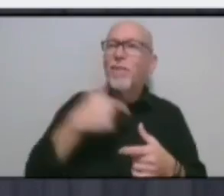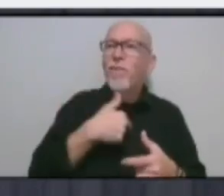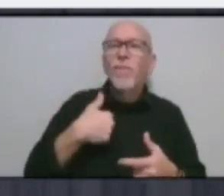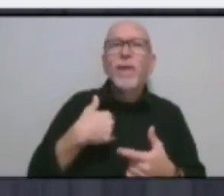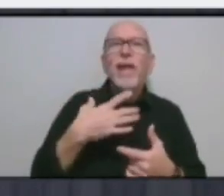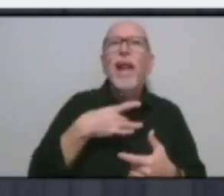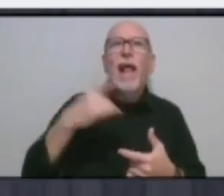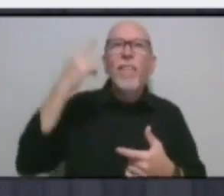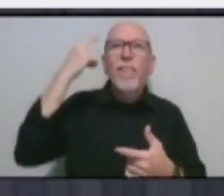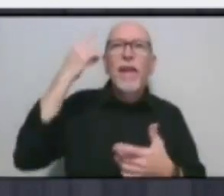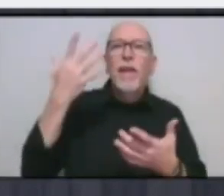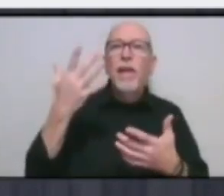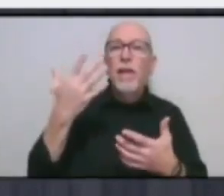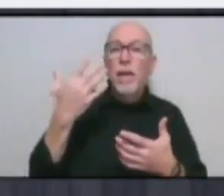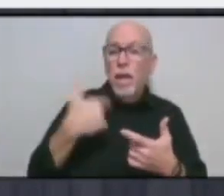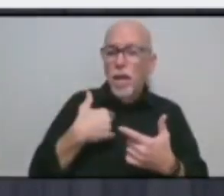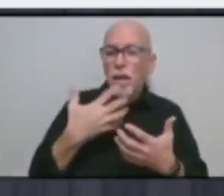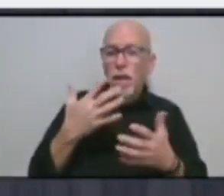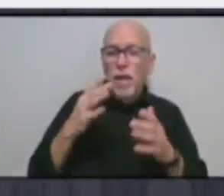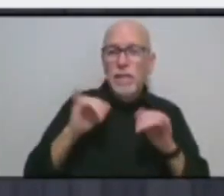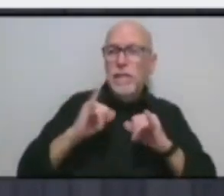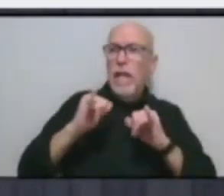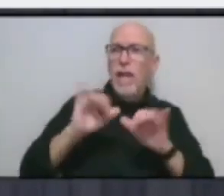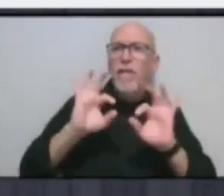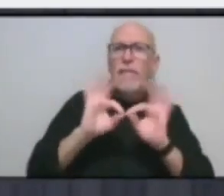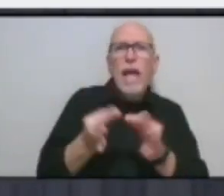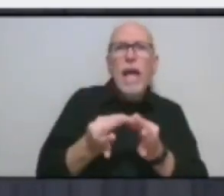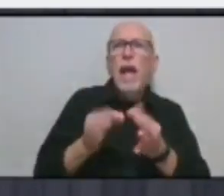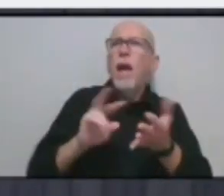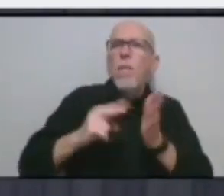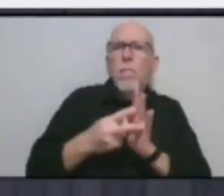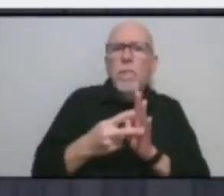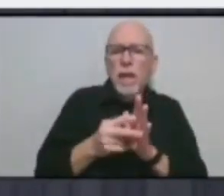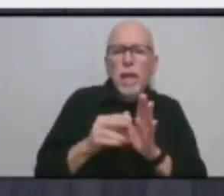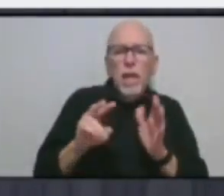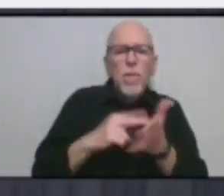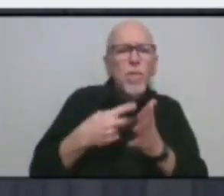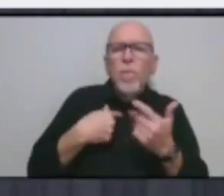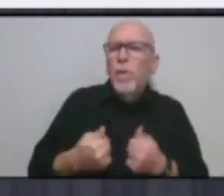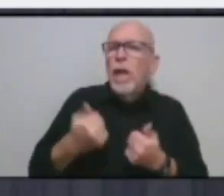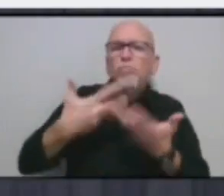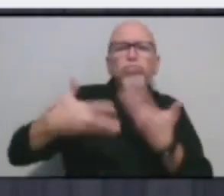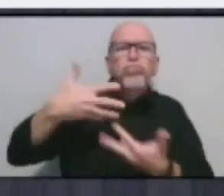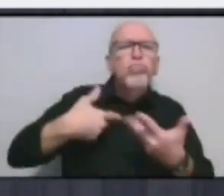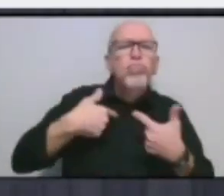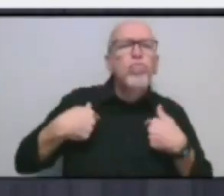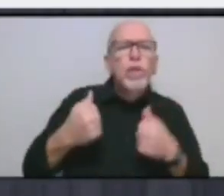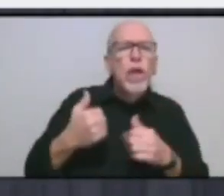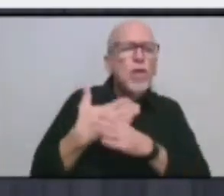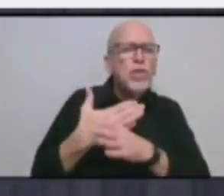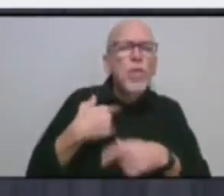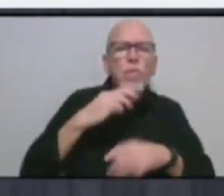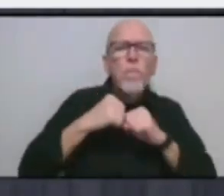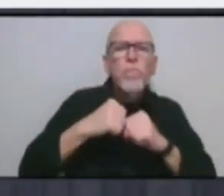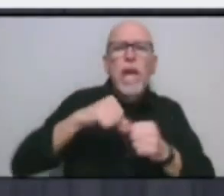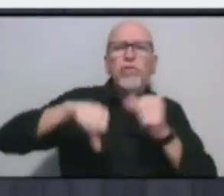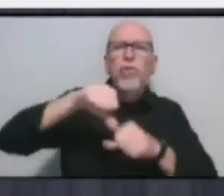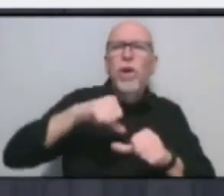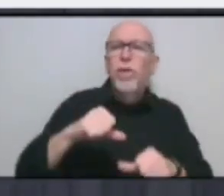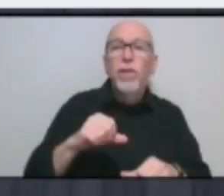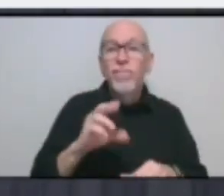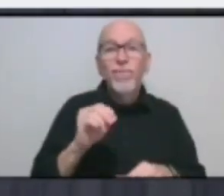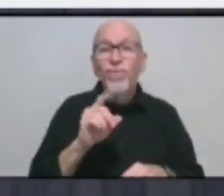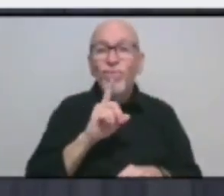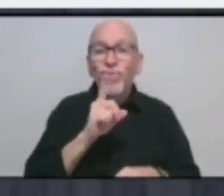of if we're part of the same family, we can share the germs, everybody will be protected. But the reality is,